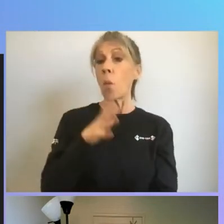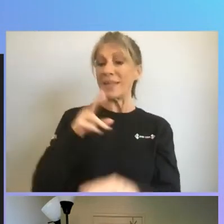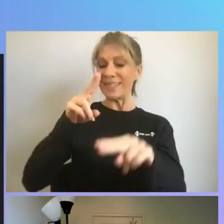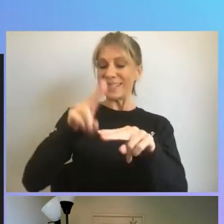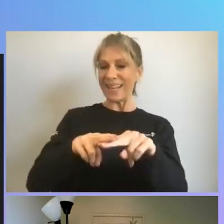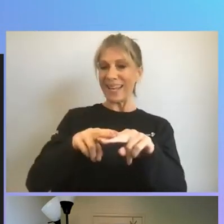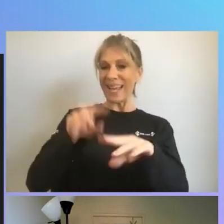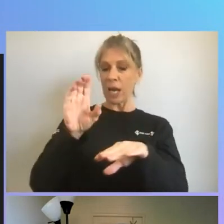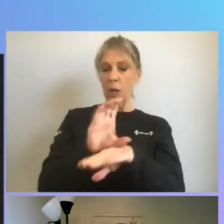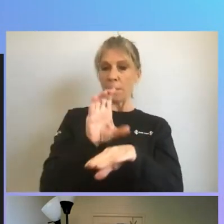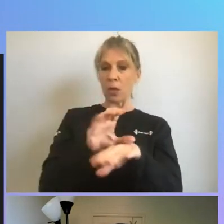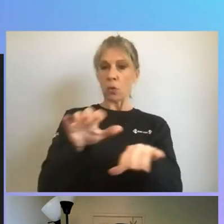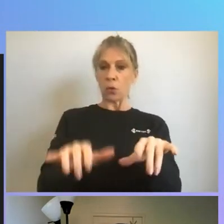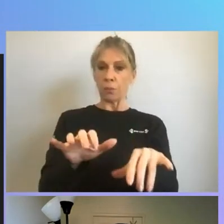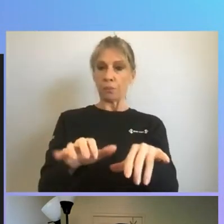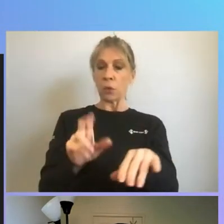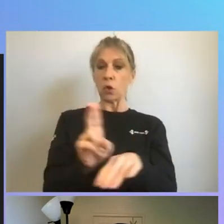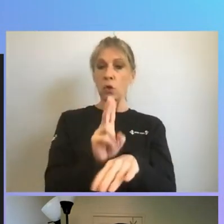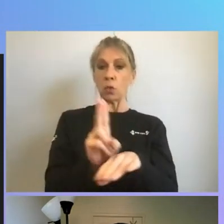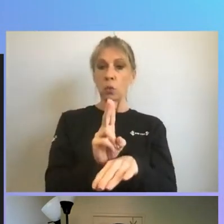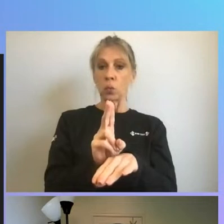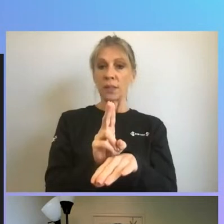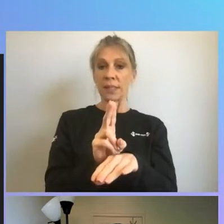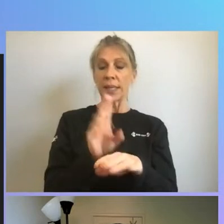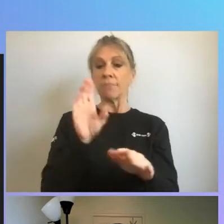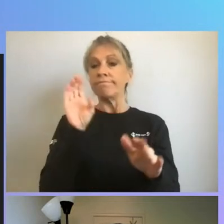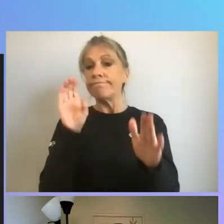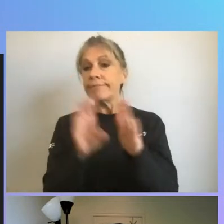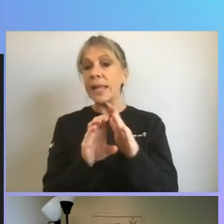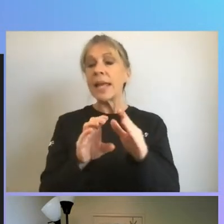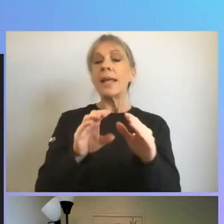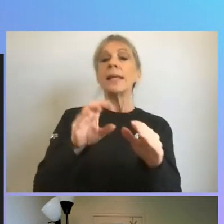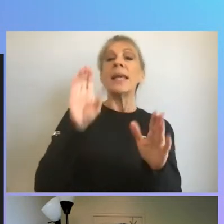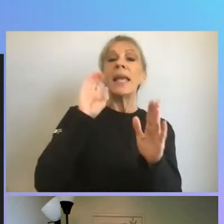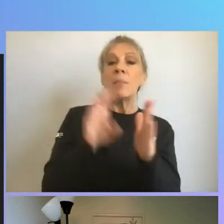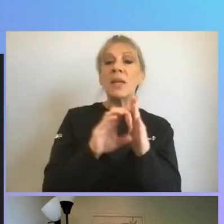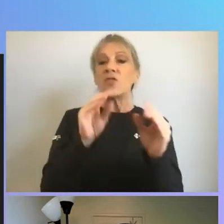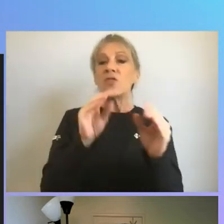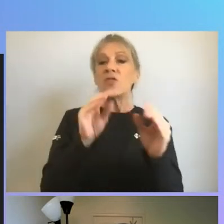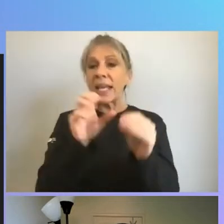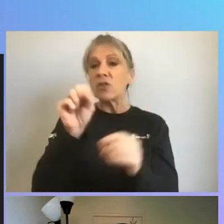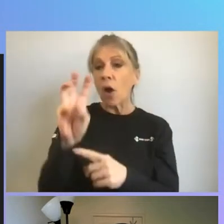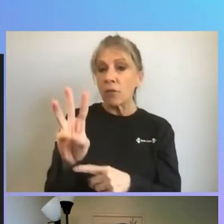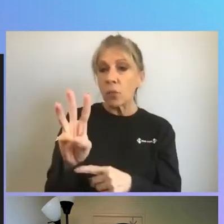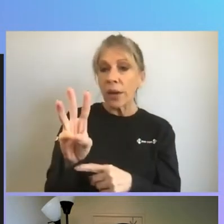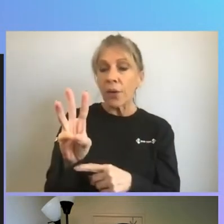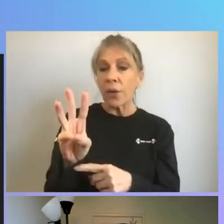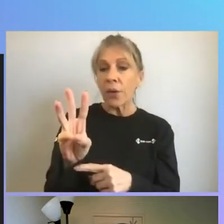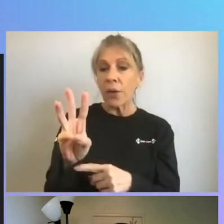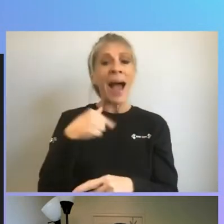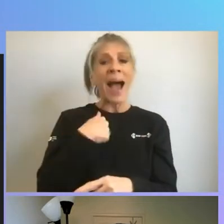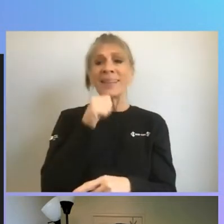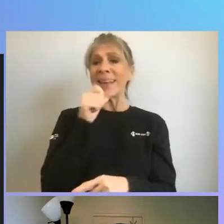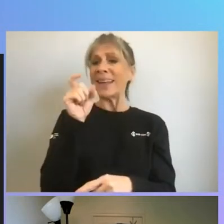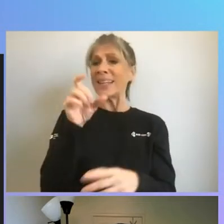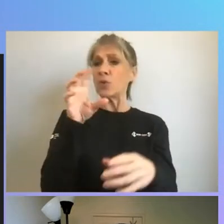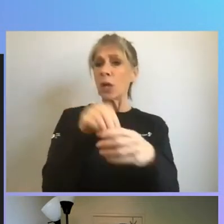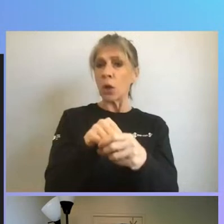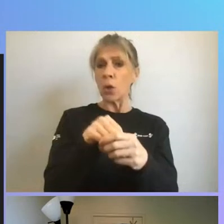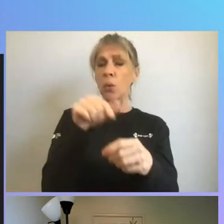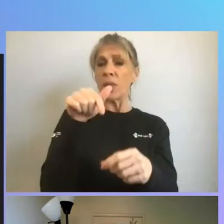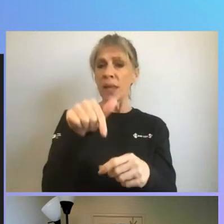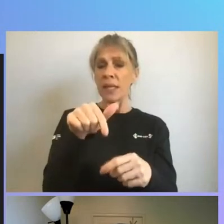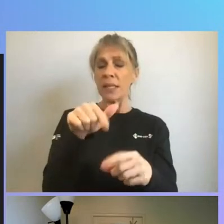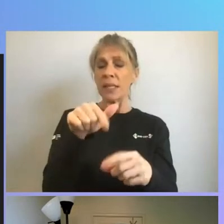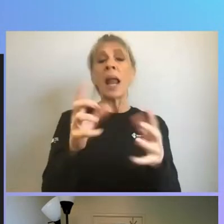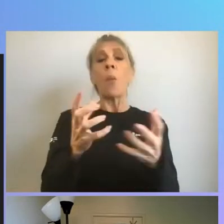computer using some image editing software. And I really didn't need to include this image, but I wanted to include it